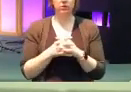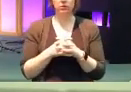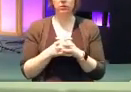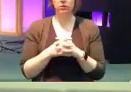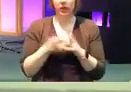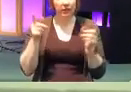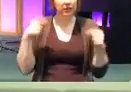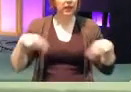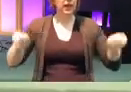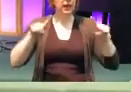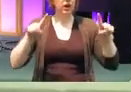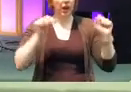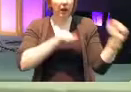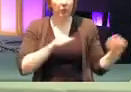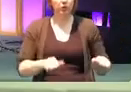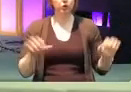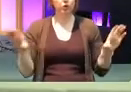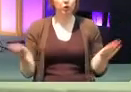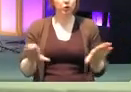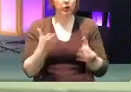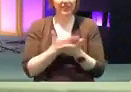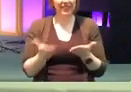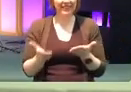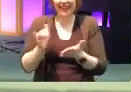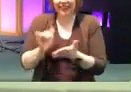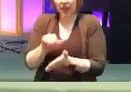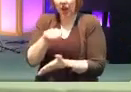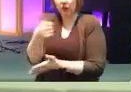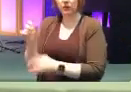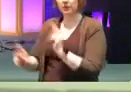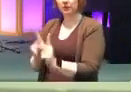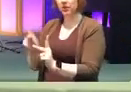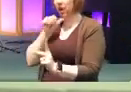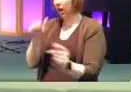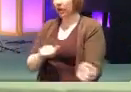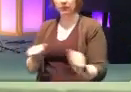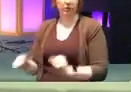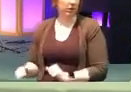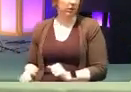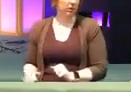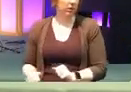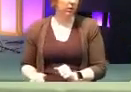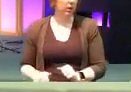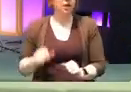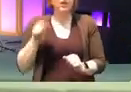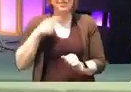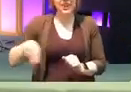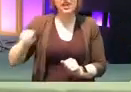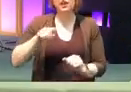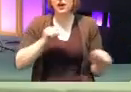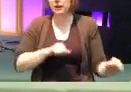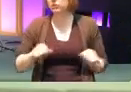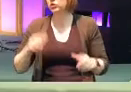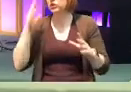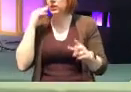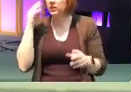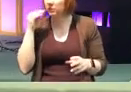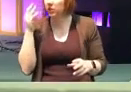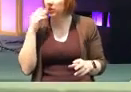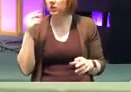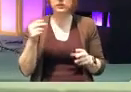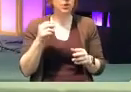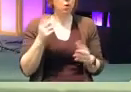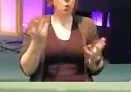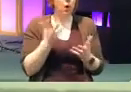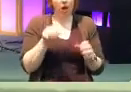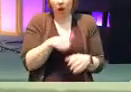They are able to do things that others are not. They are able to experience things that others do